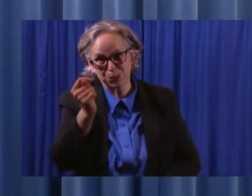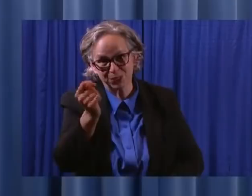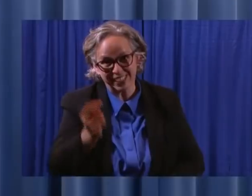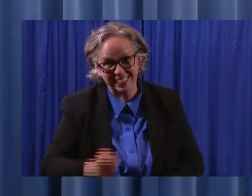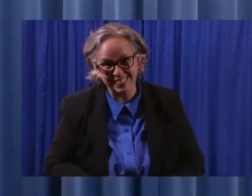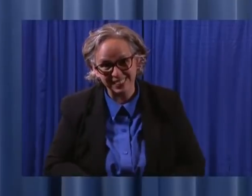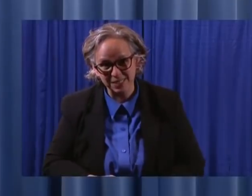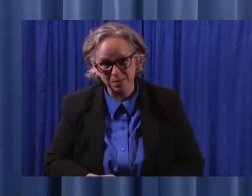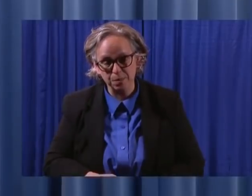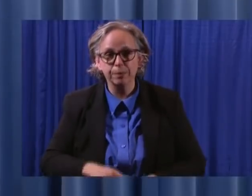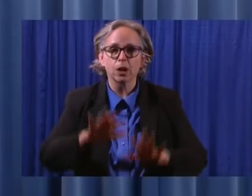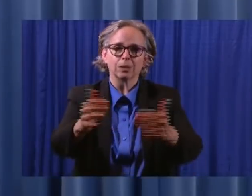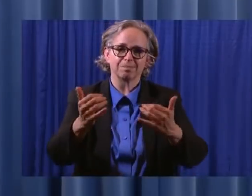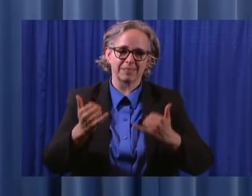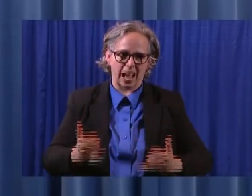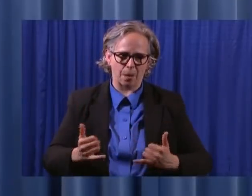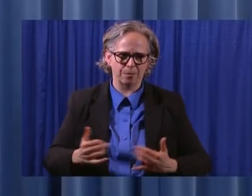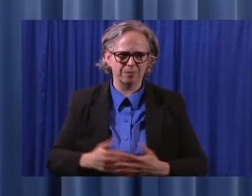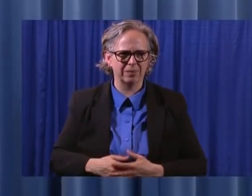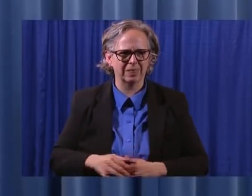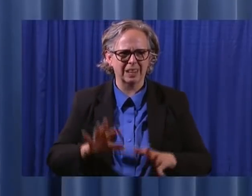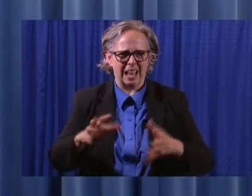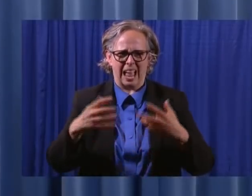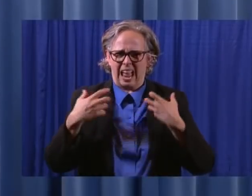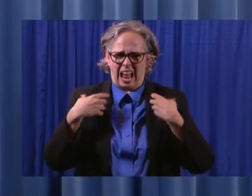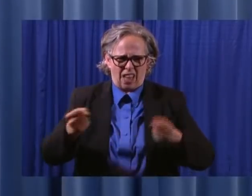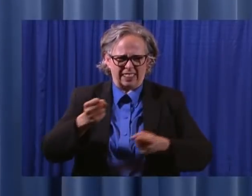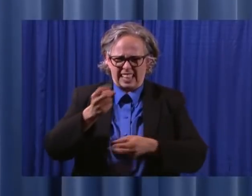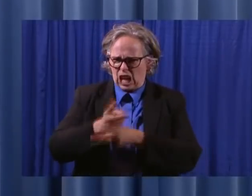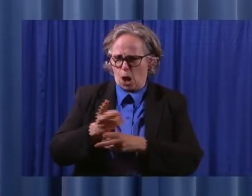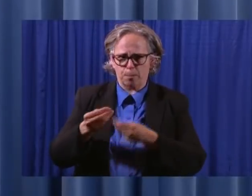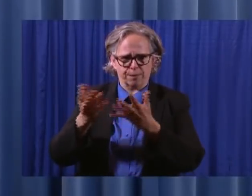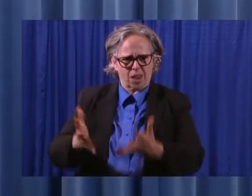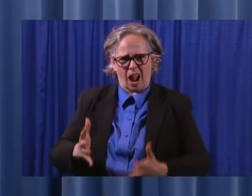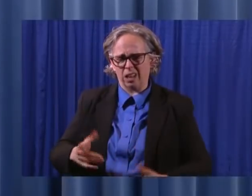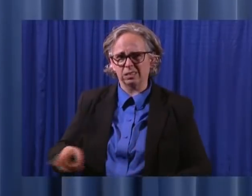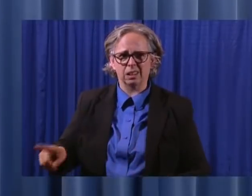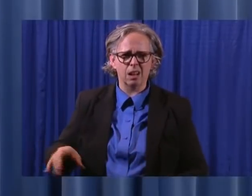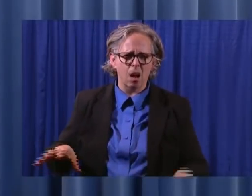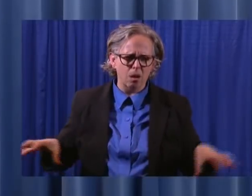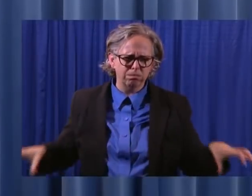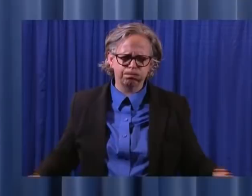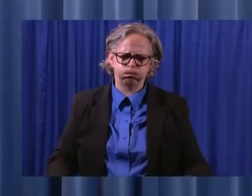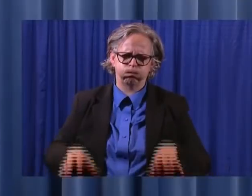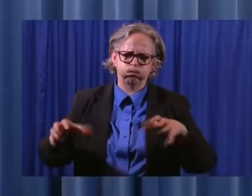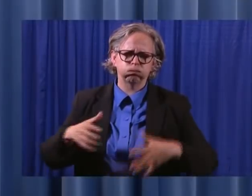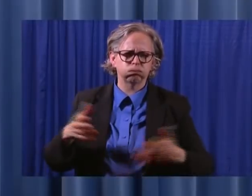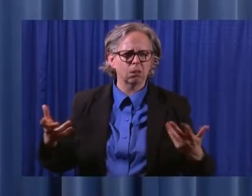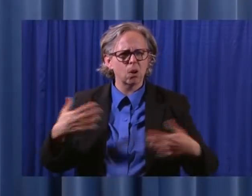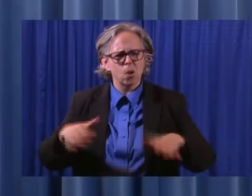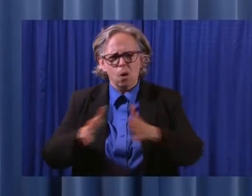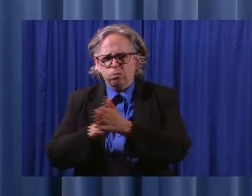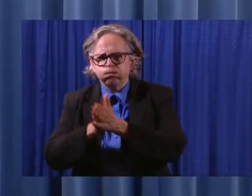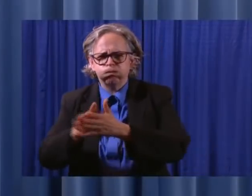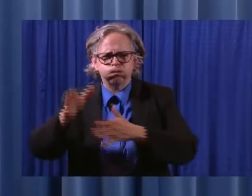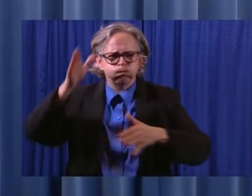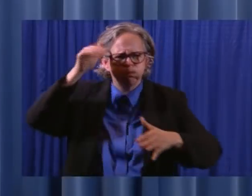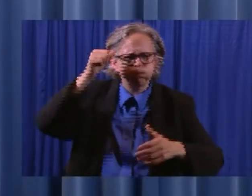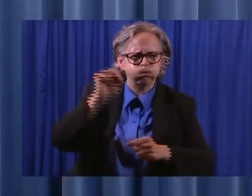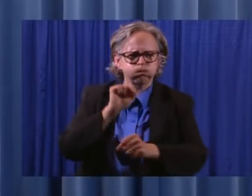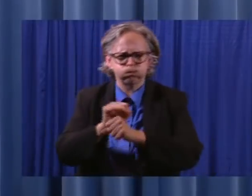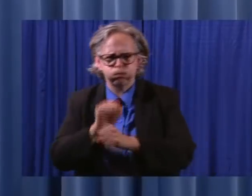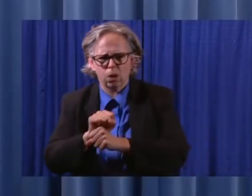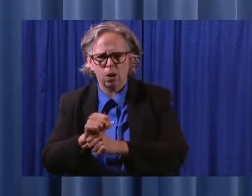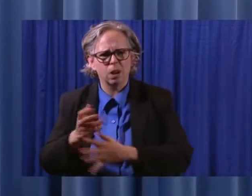Dedication and compassion of our healthcare providers has really inspired us all through this pandemic. The musicians of the